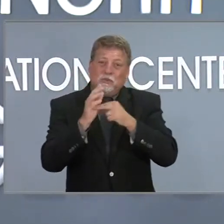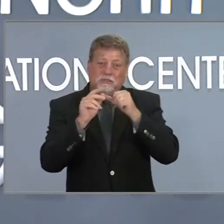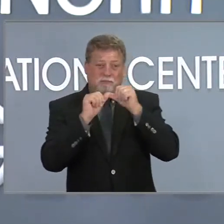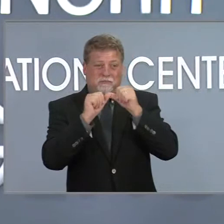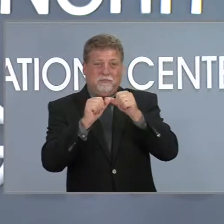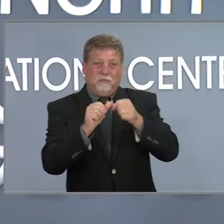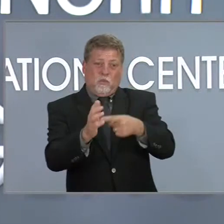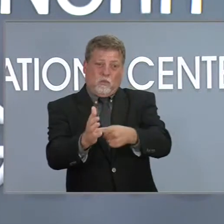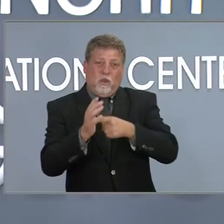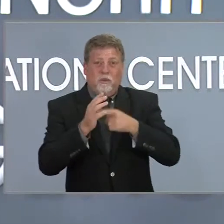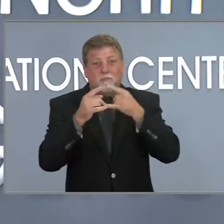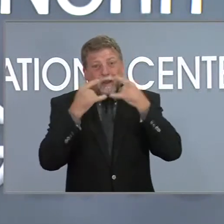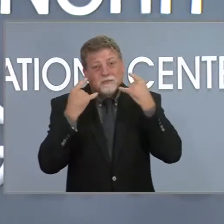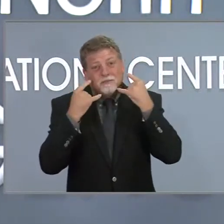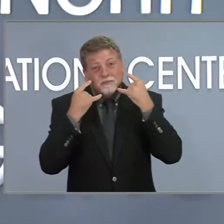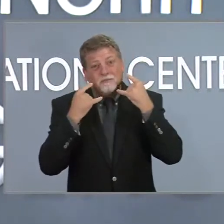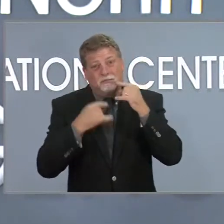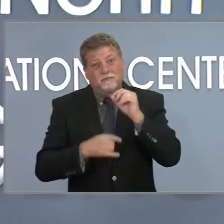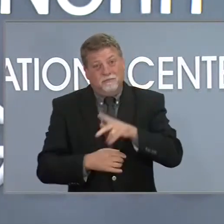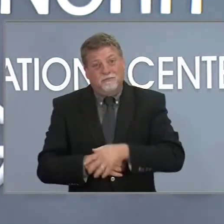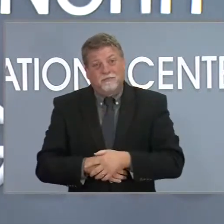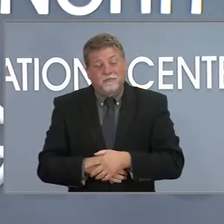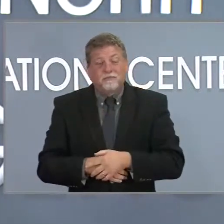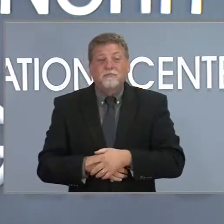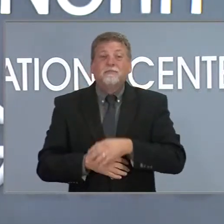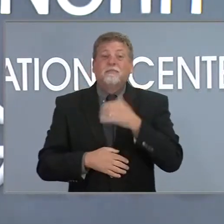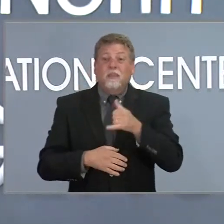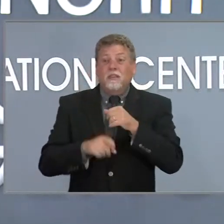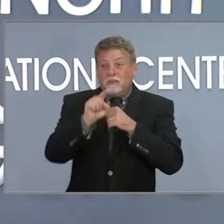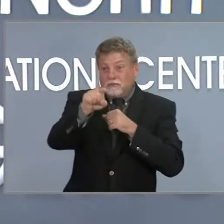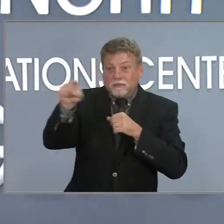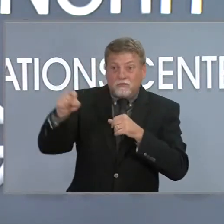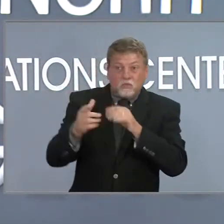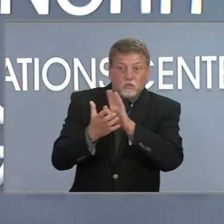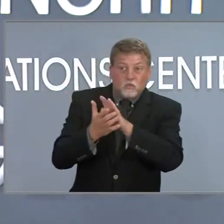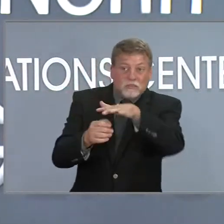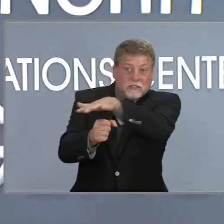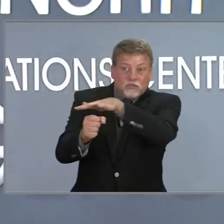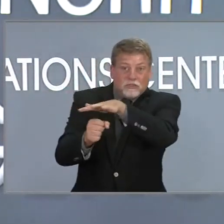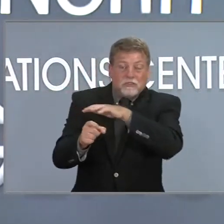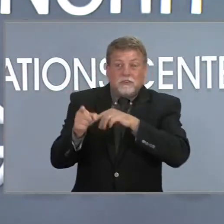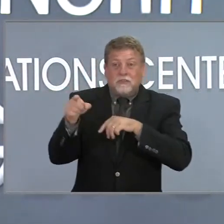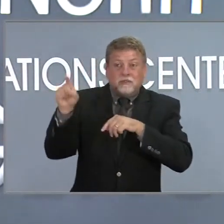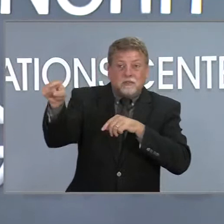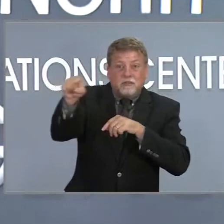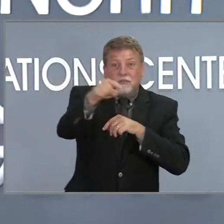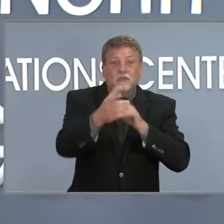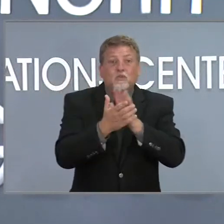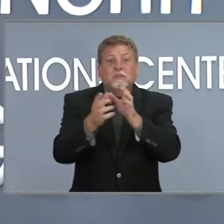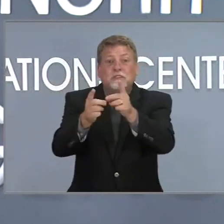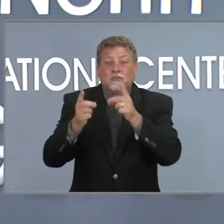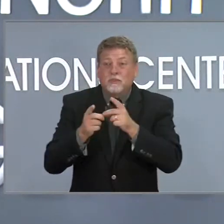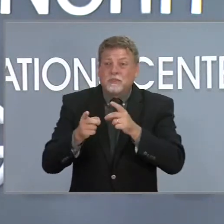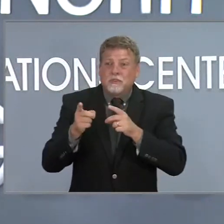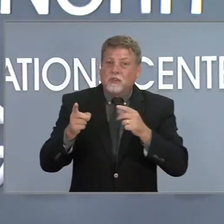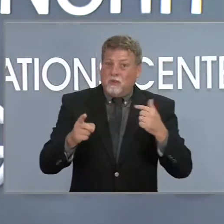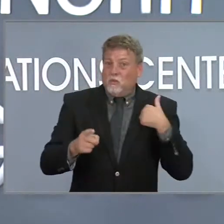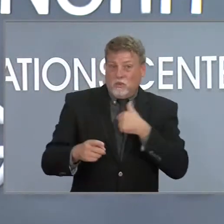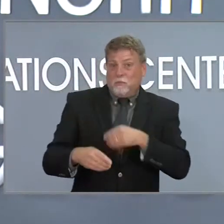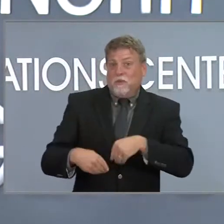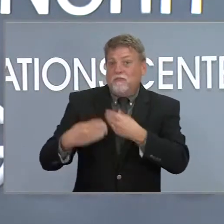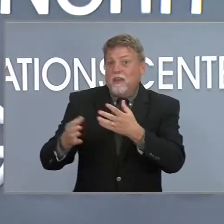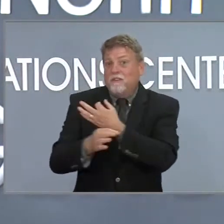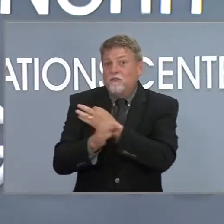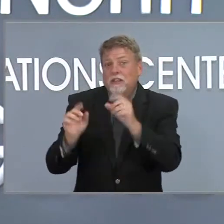pandemic. I also encourage school districts to take advantage of the free testing that's being offered. These tests